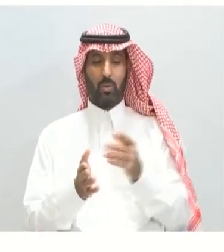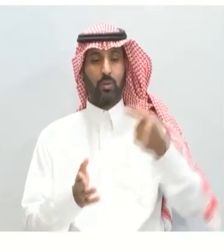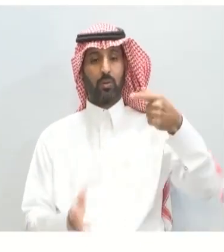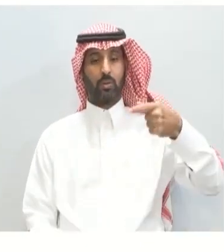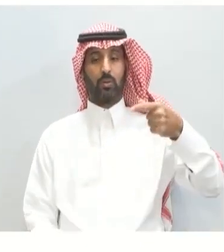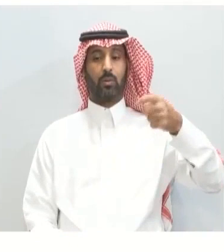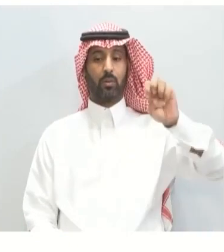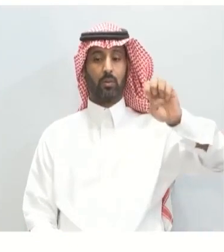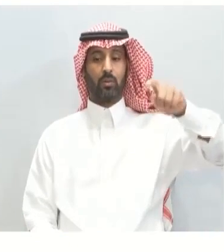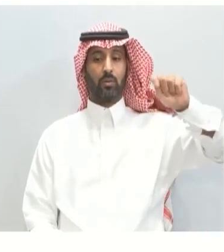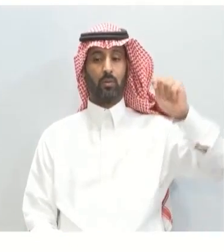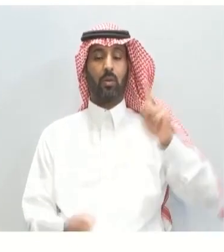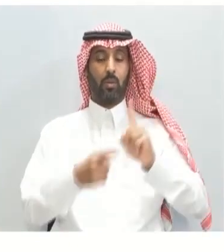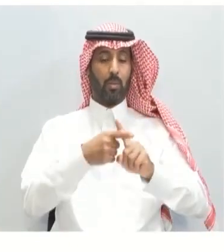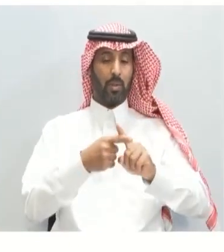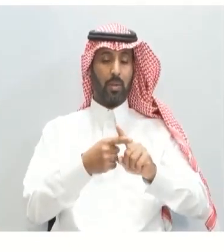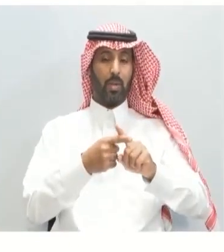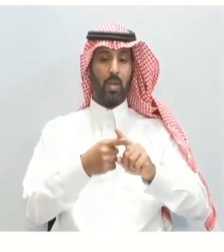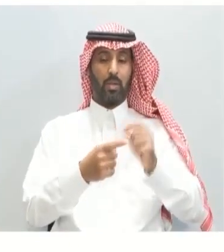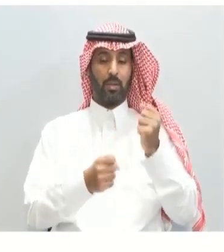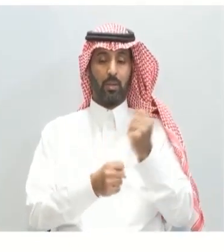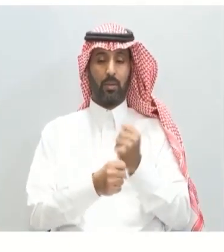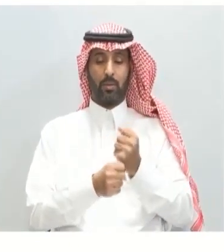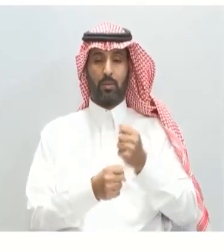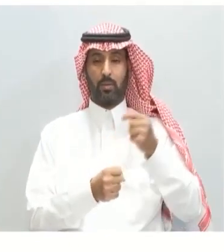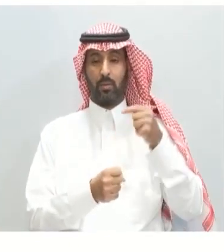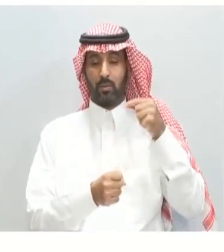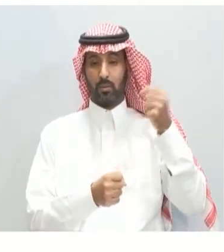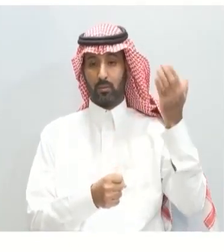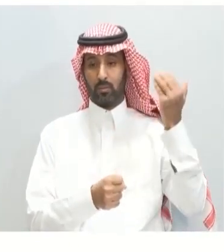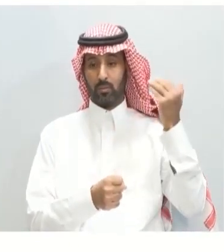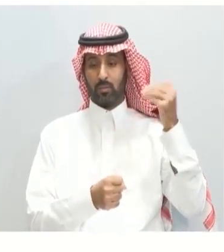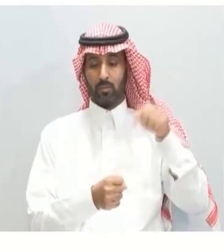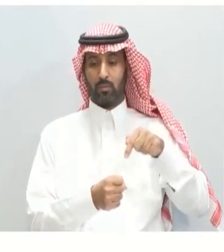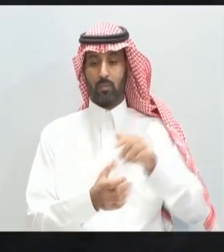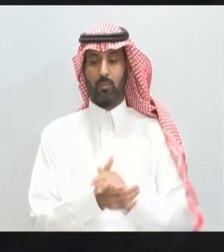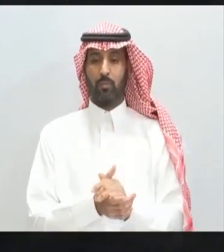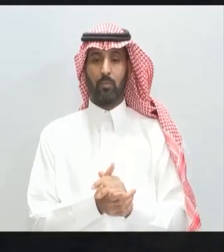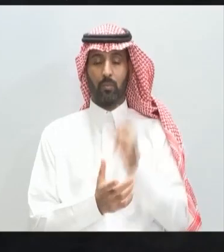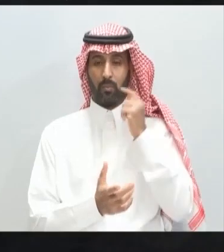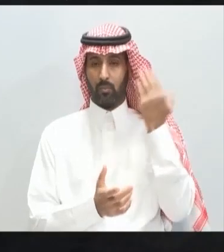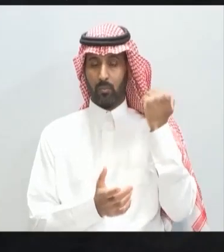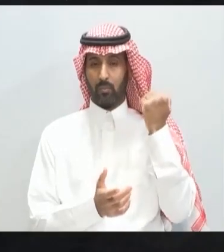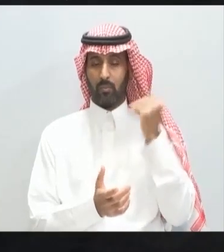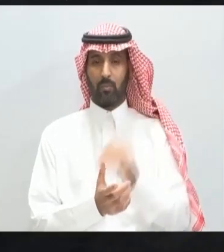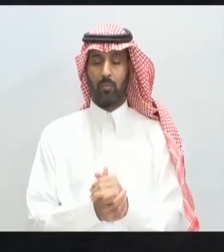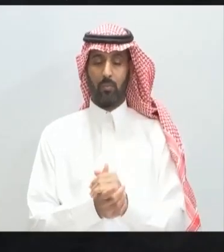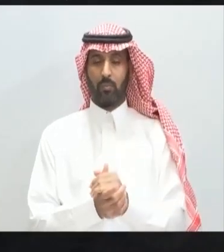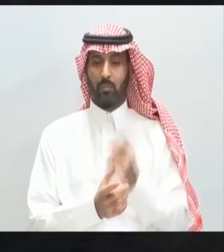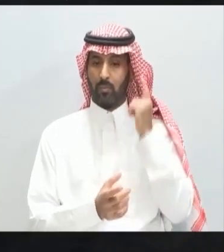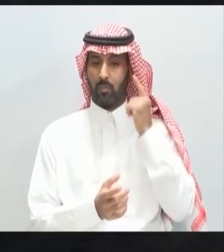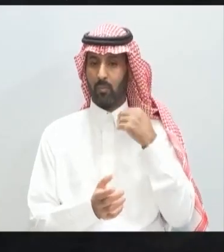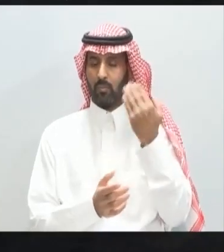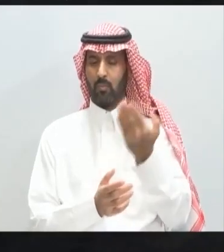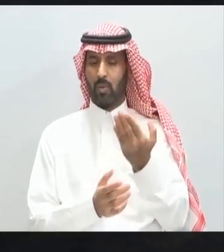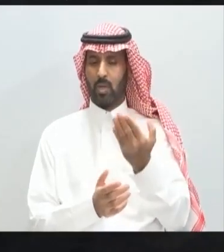Get plus the adjective or get plus the past participle. And remember the lesson of the get